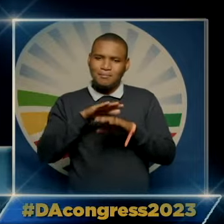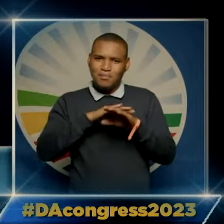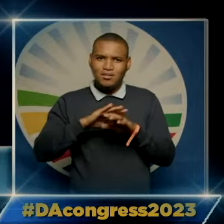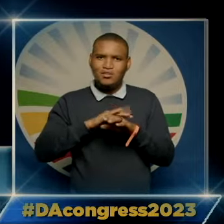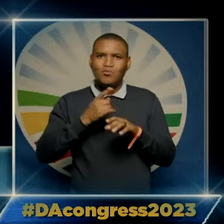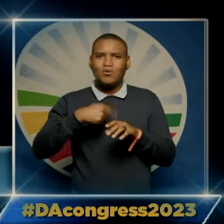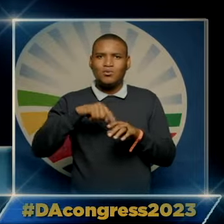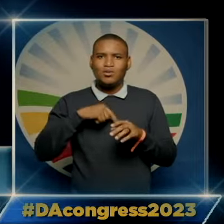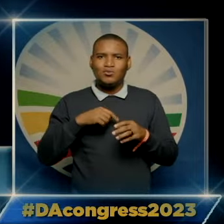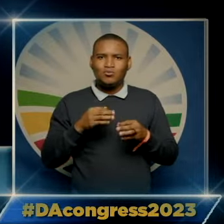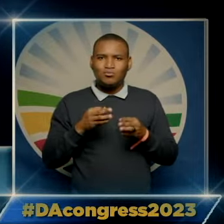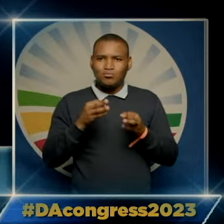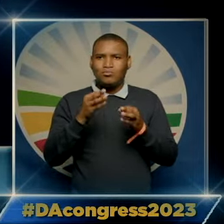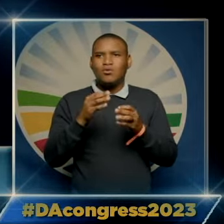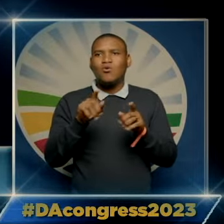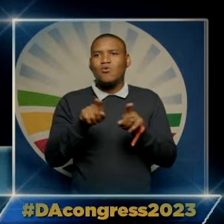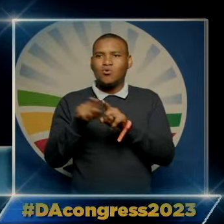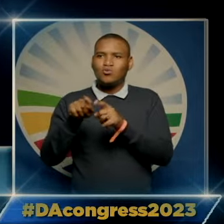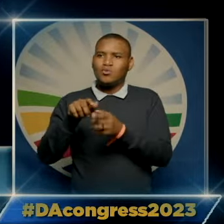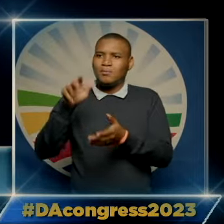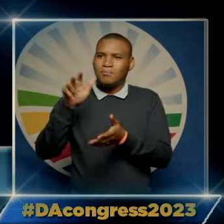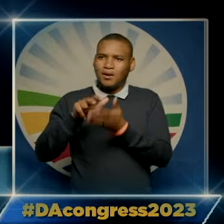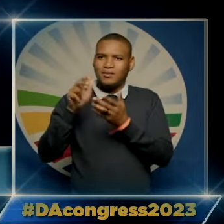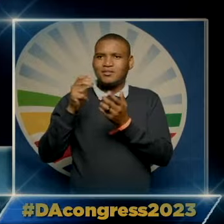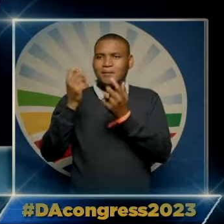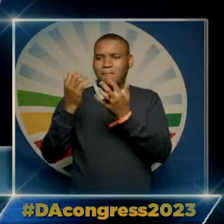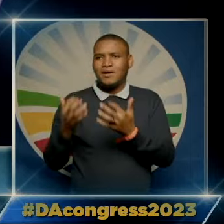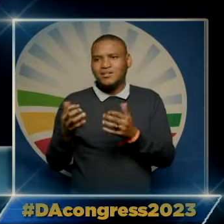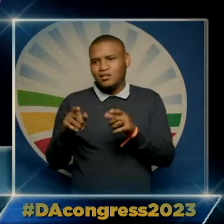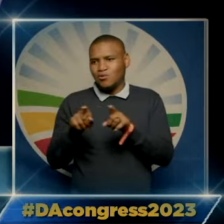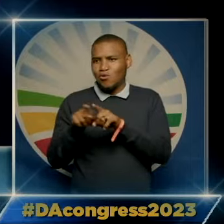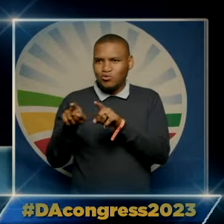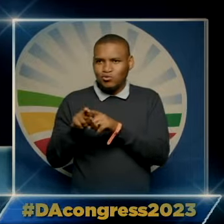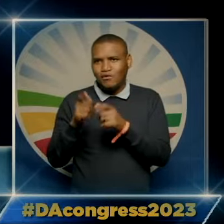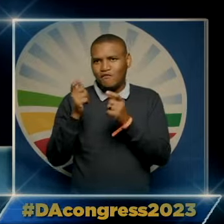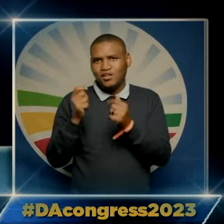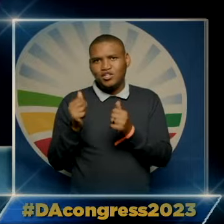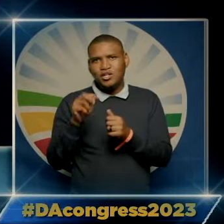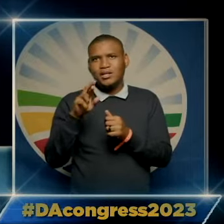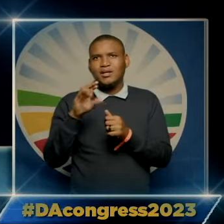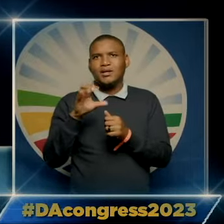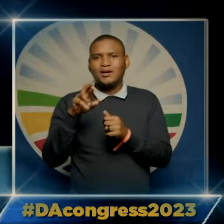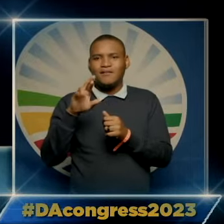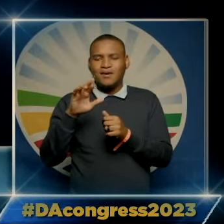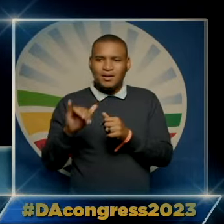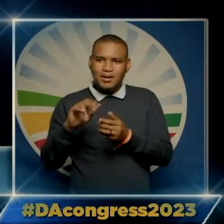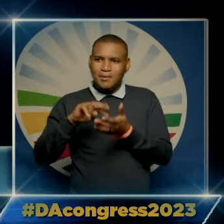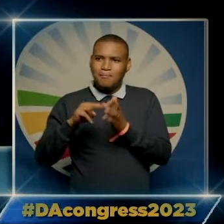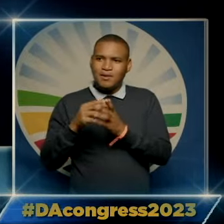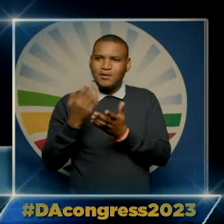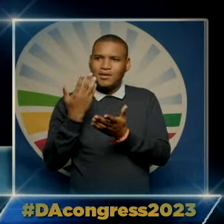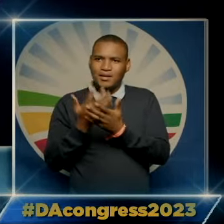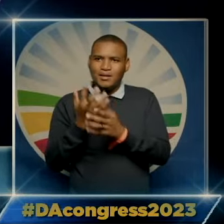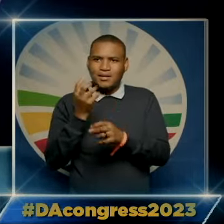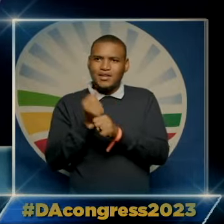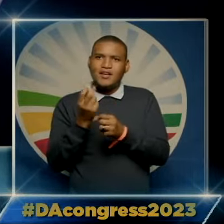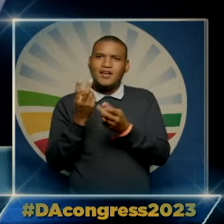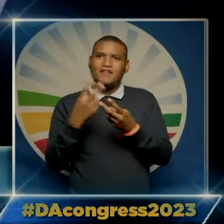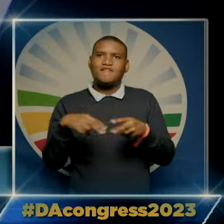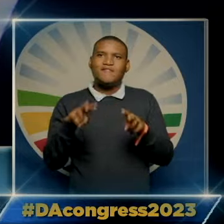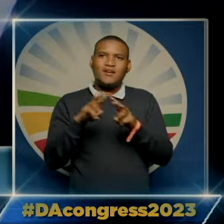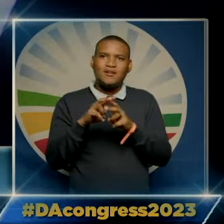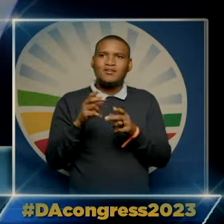an adjustments budget and devise a financial recovery plan so that we can get value for the money that people pay in rates, tariffs